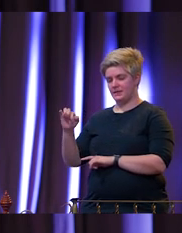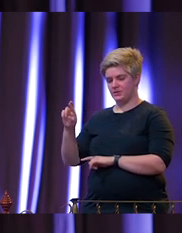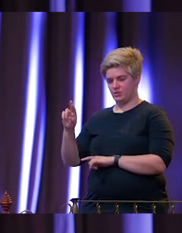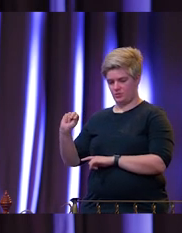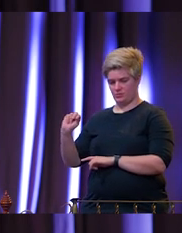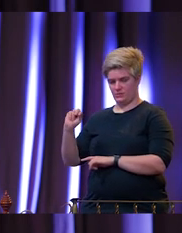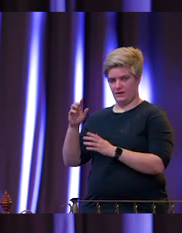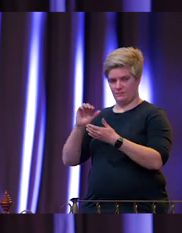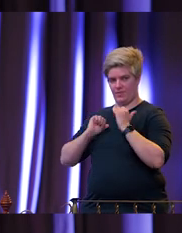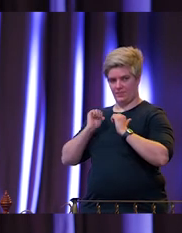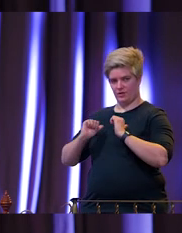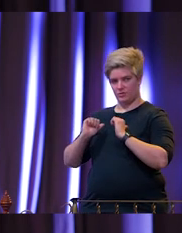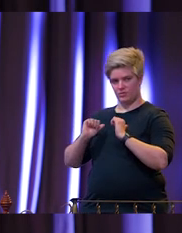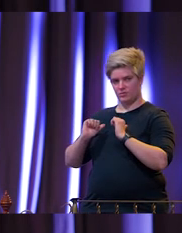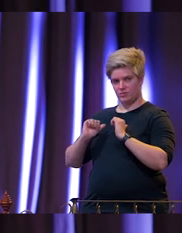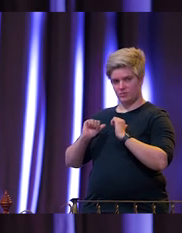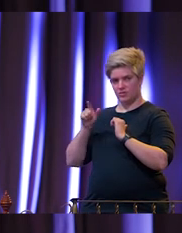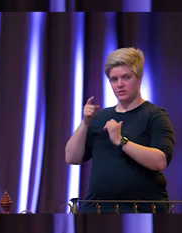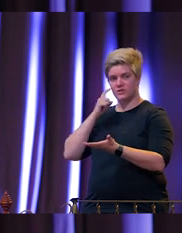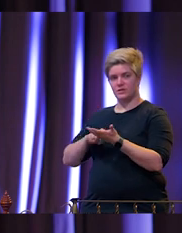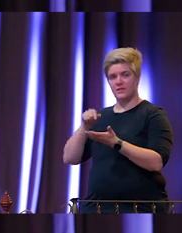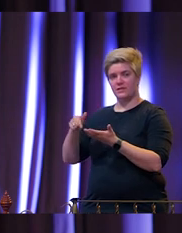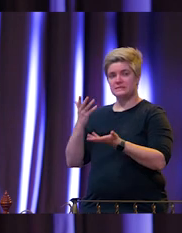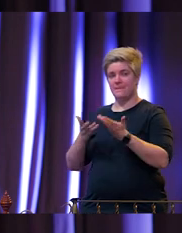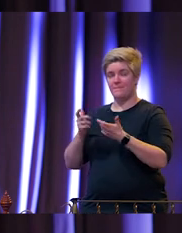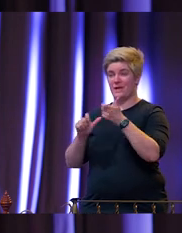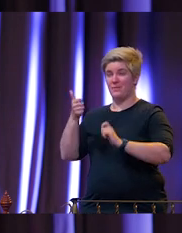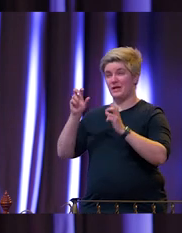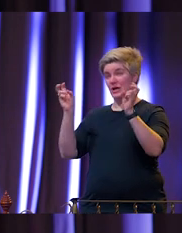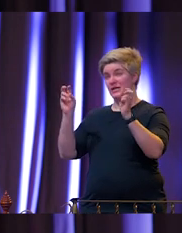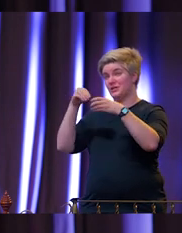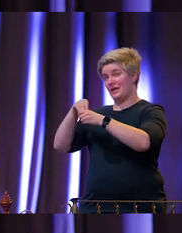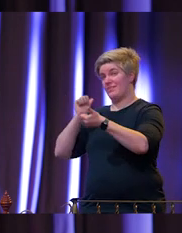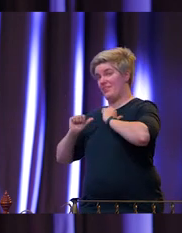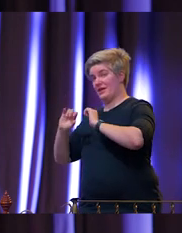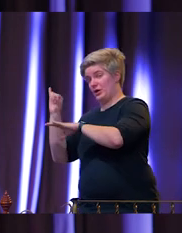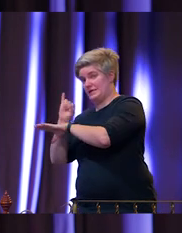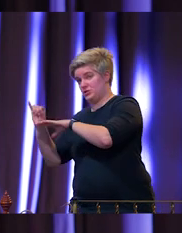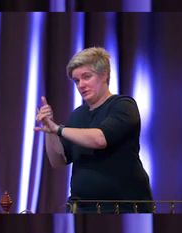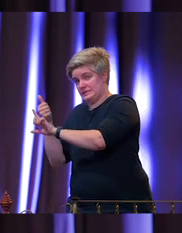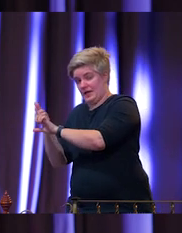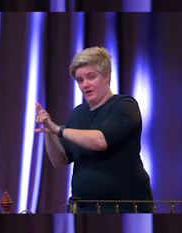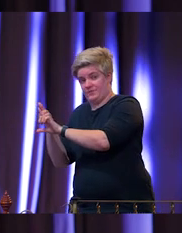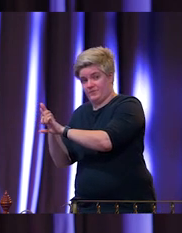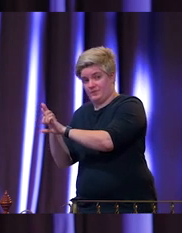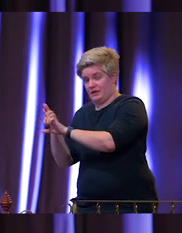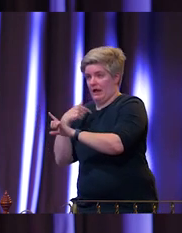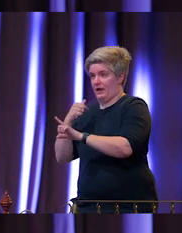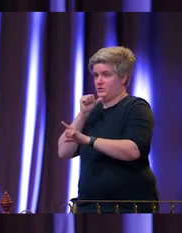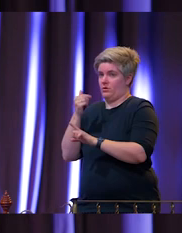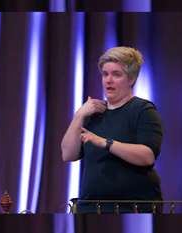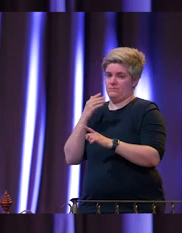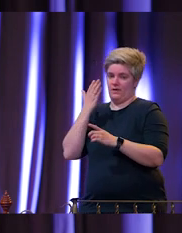be a bigger issue in the theater industry, as she does not have insight into any of the other industries. But on the topic